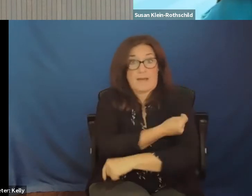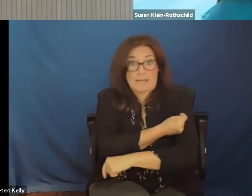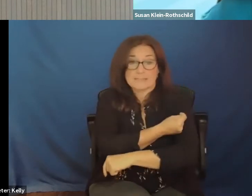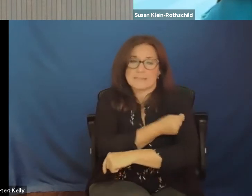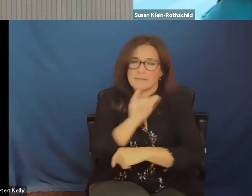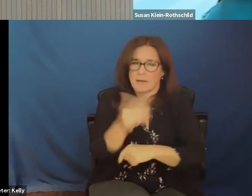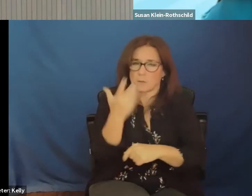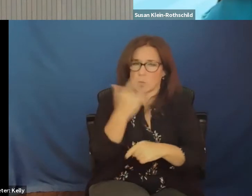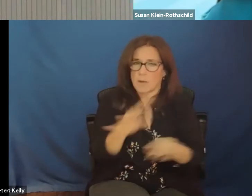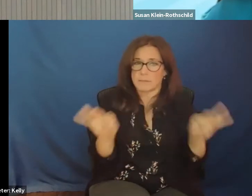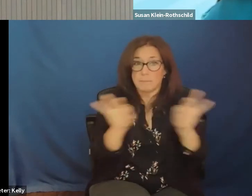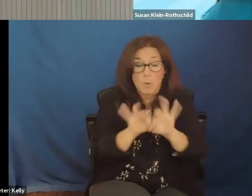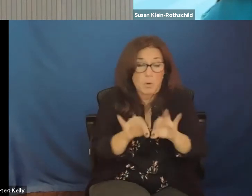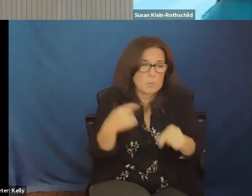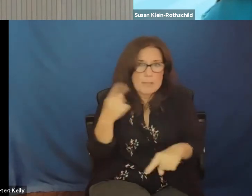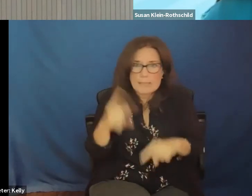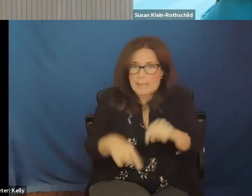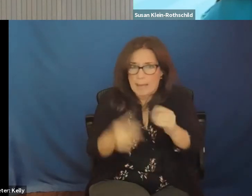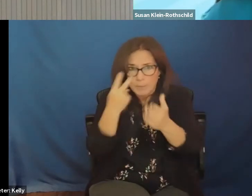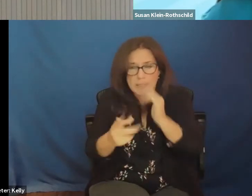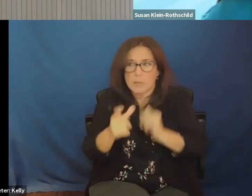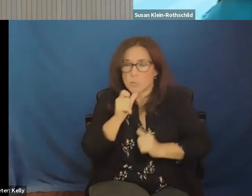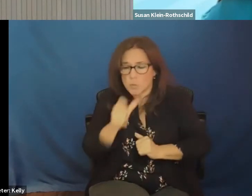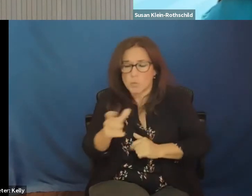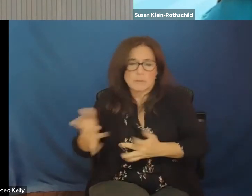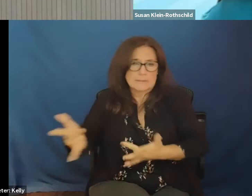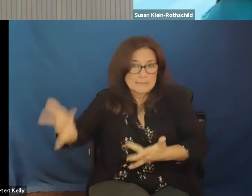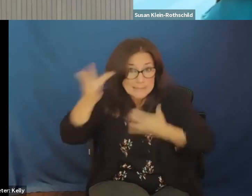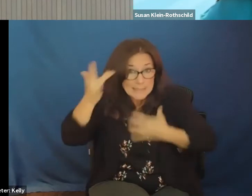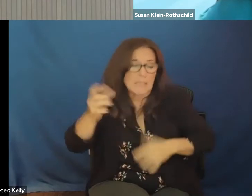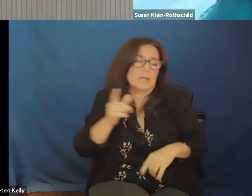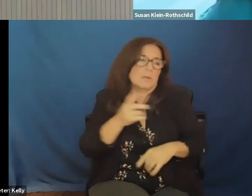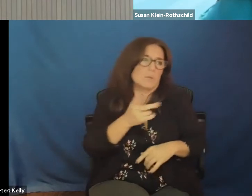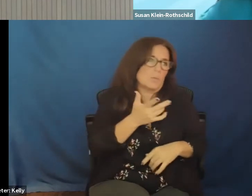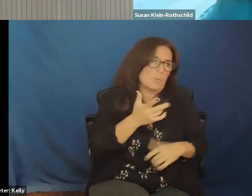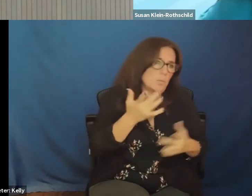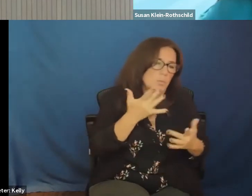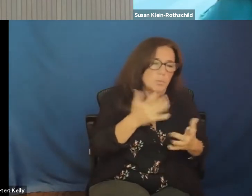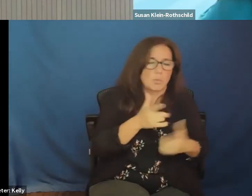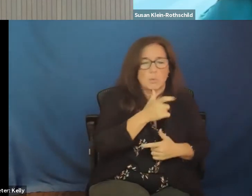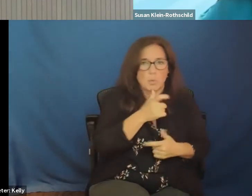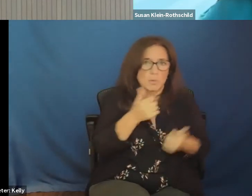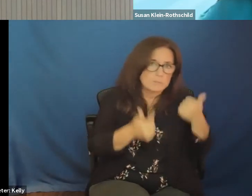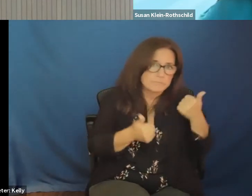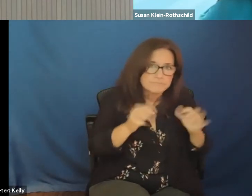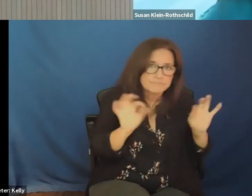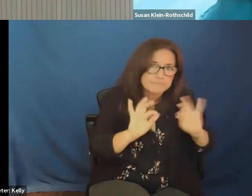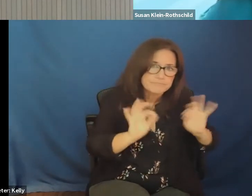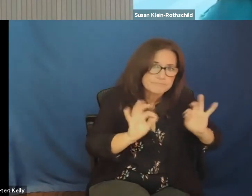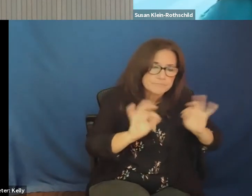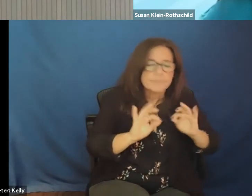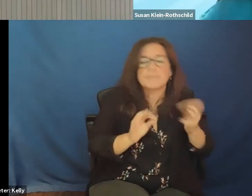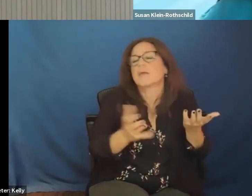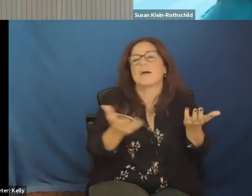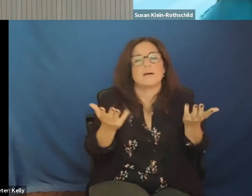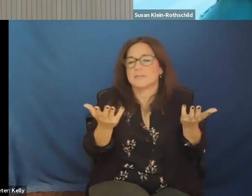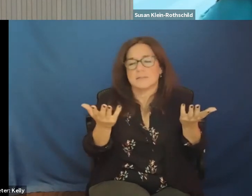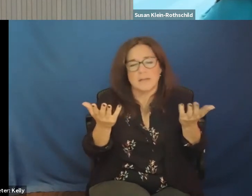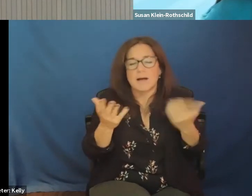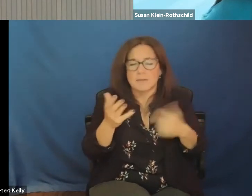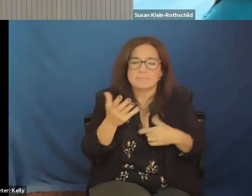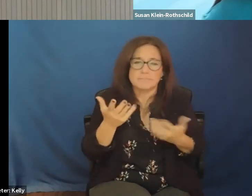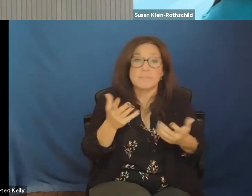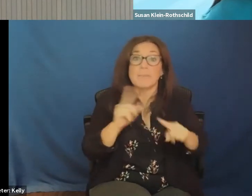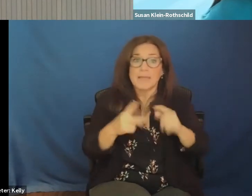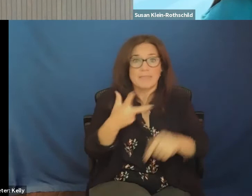heard of, very limited. So yes, we're seeing the same thing. We can't always predict who will get very ill, and it's a smaller number.